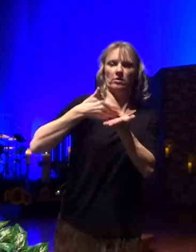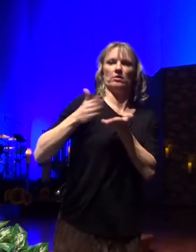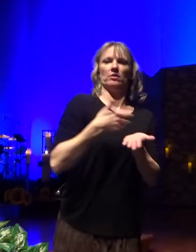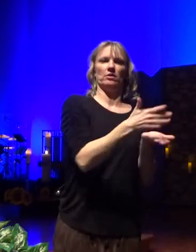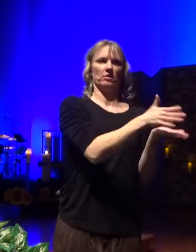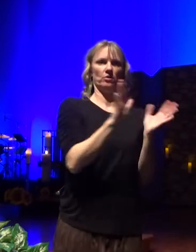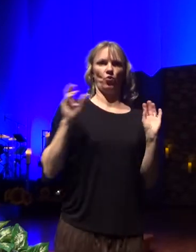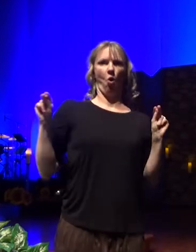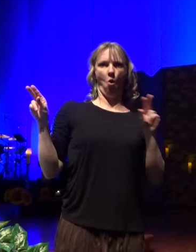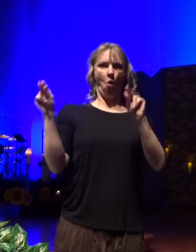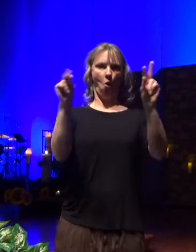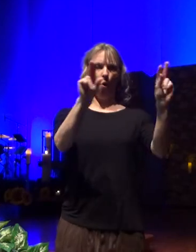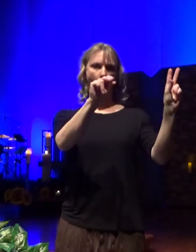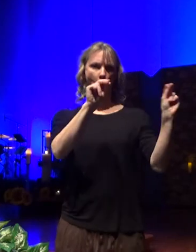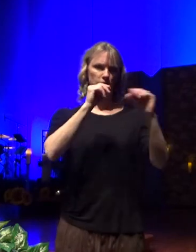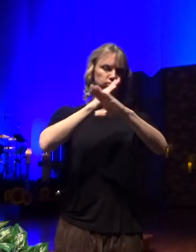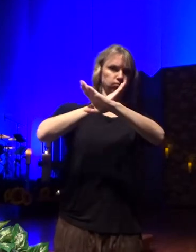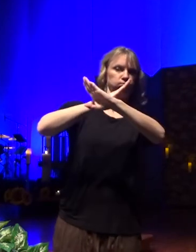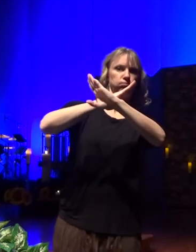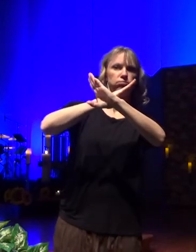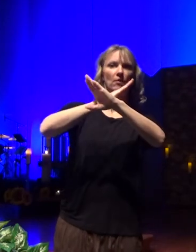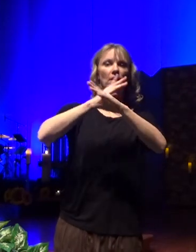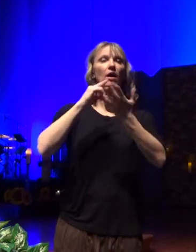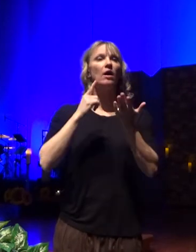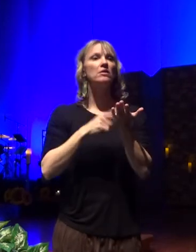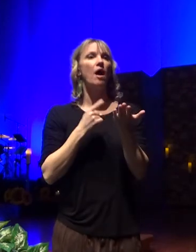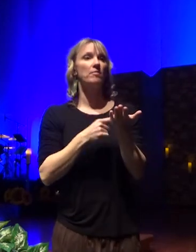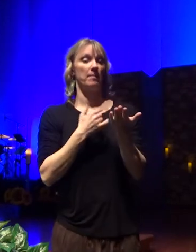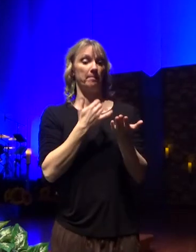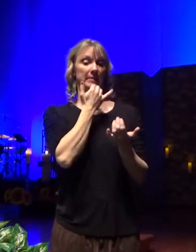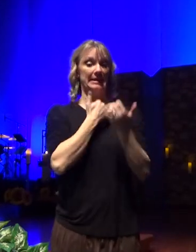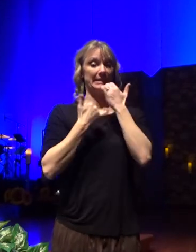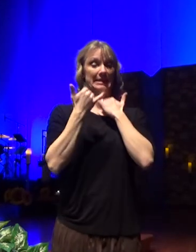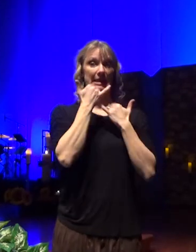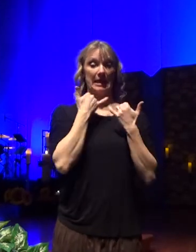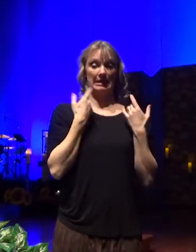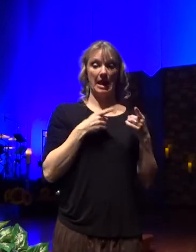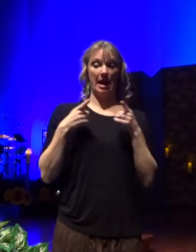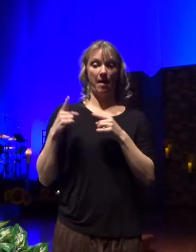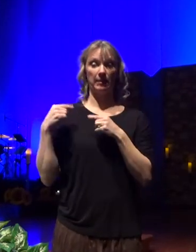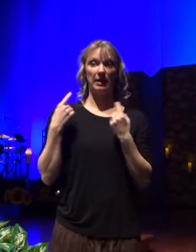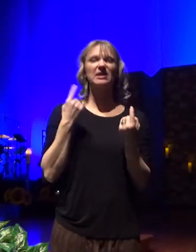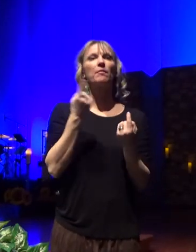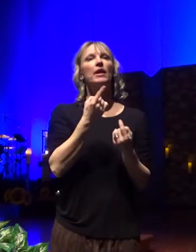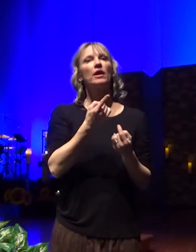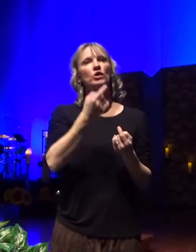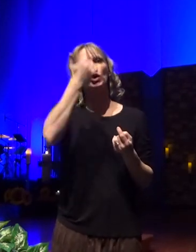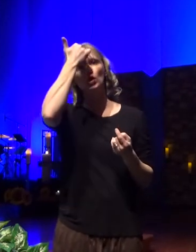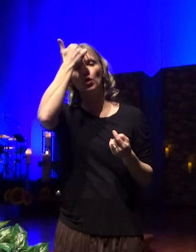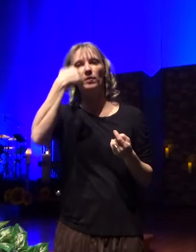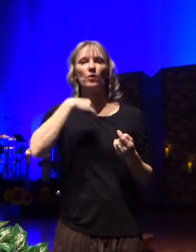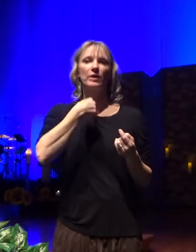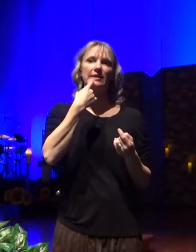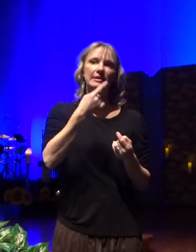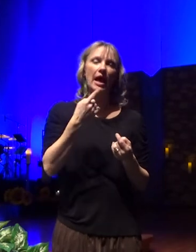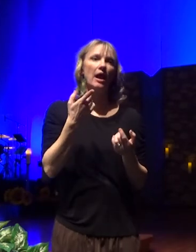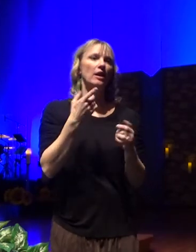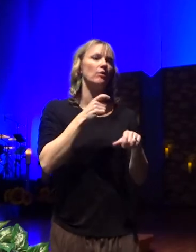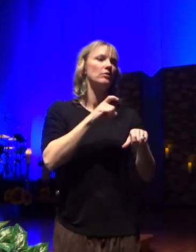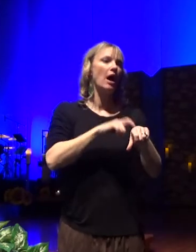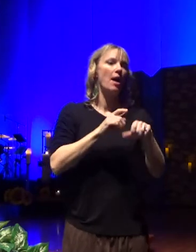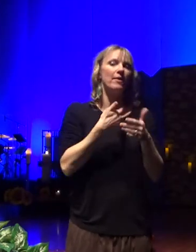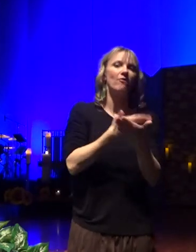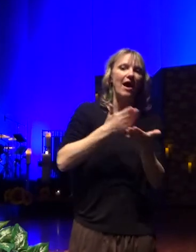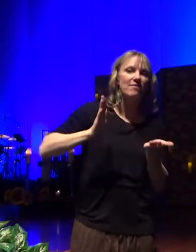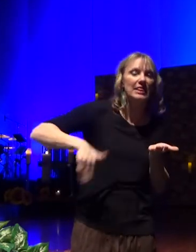away. And sometimes when we hold on to these mistakes that we've made, the stupid thing we said, the time when we were